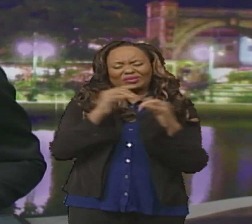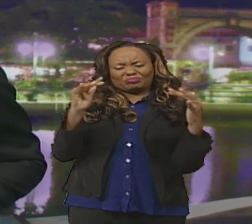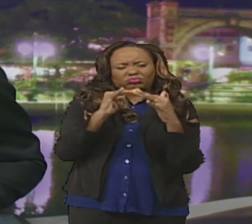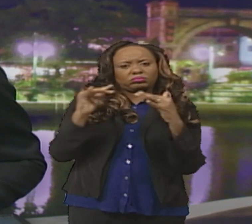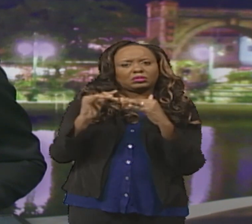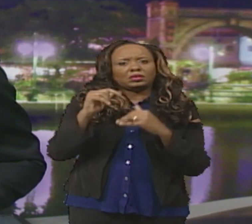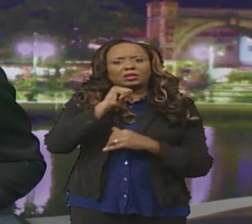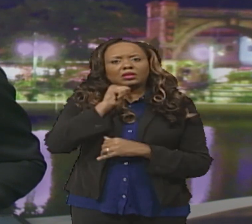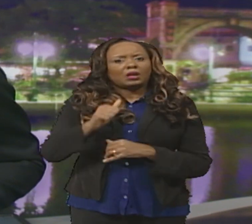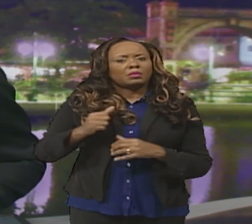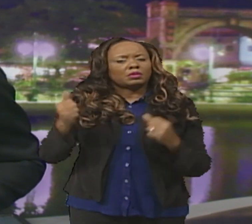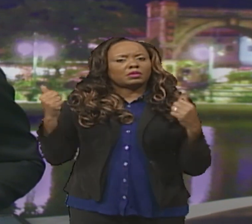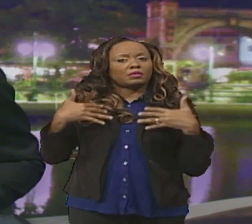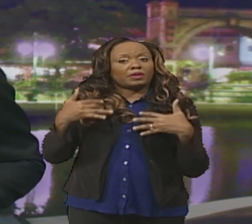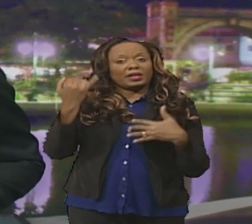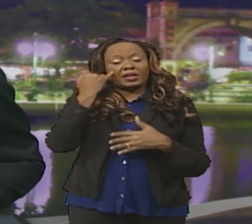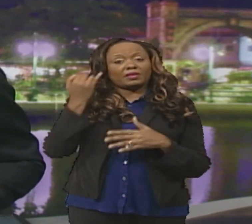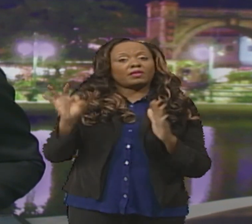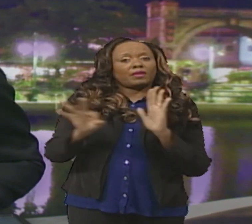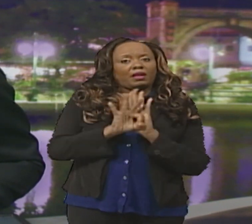be afraid to fail.